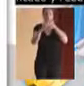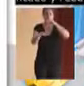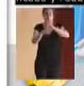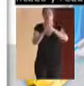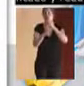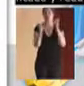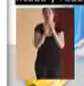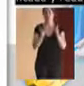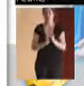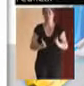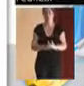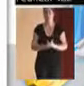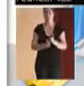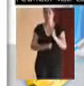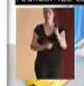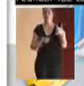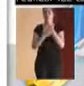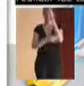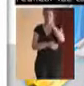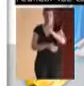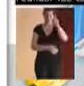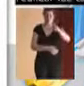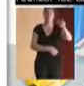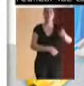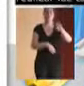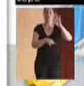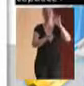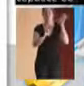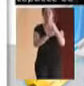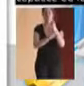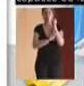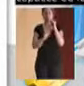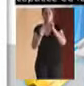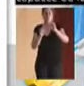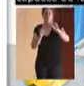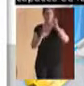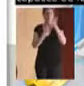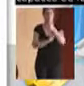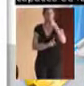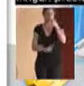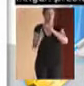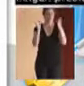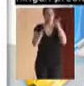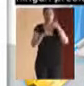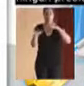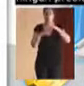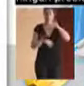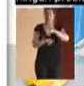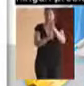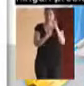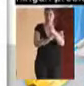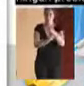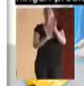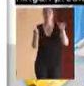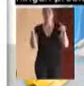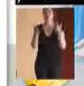faster in carrying out the tasks. Also, all subjects were able to read, to find or identify the spots of